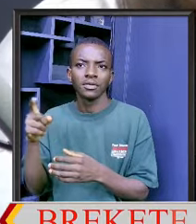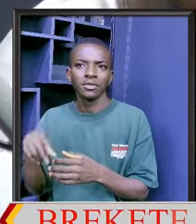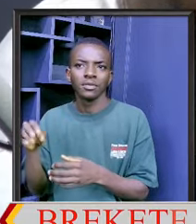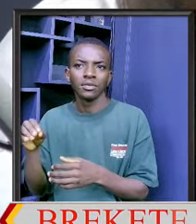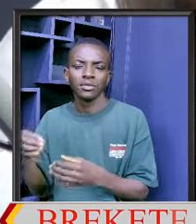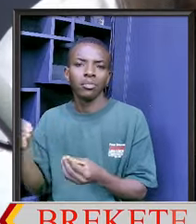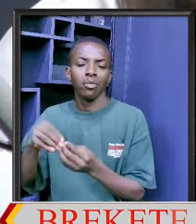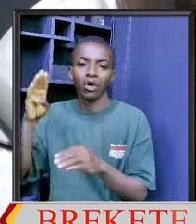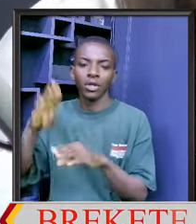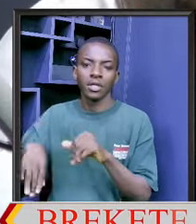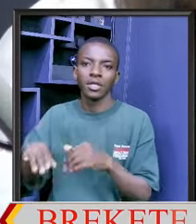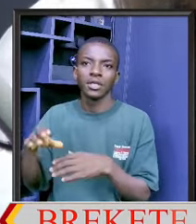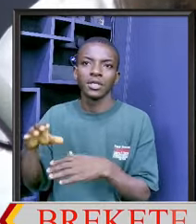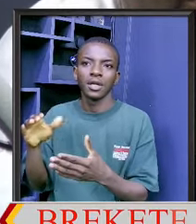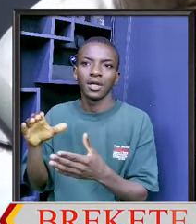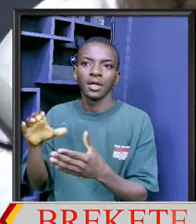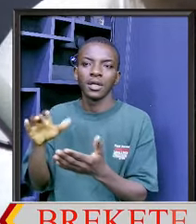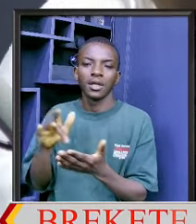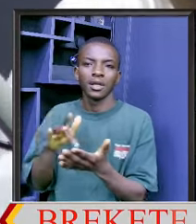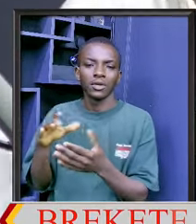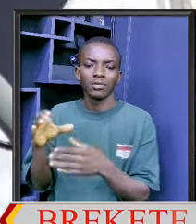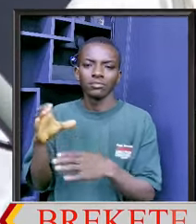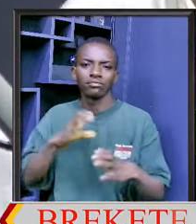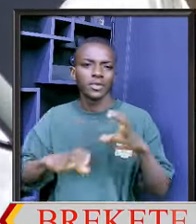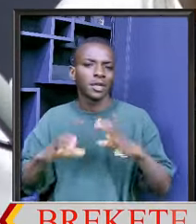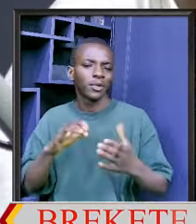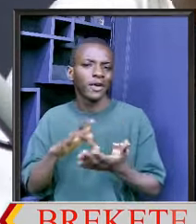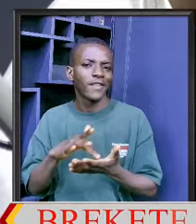Harvest. More than the chemical fertilizers.